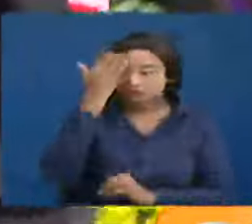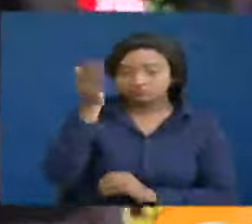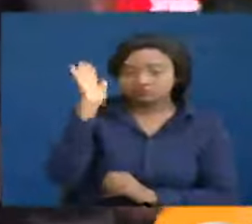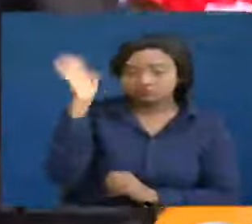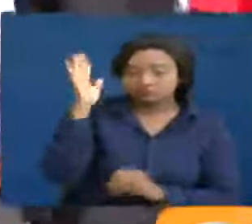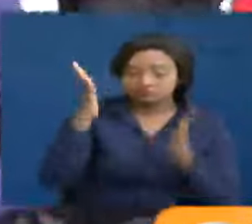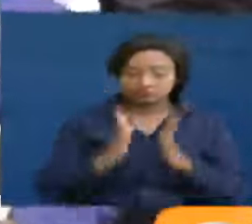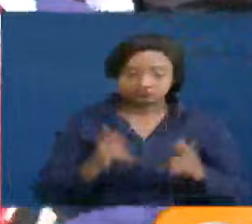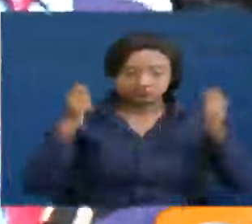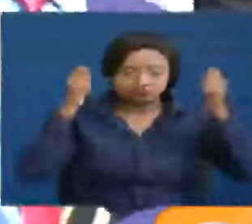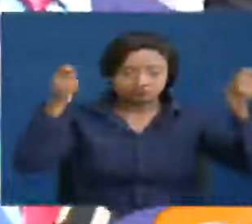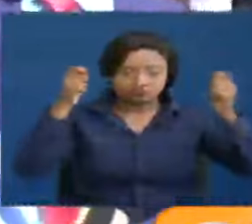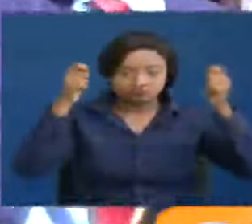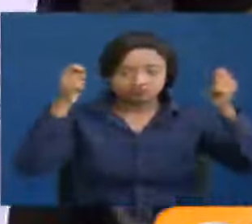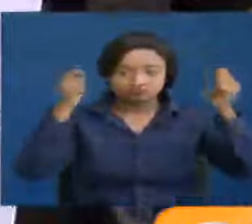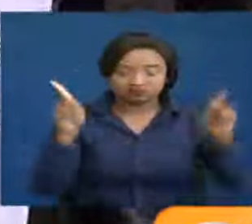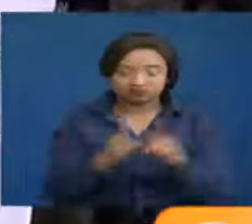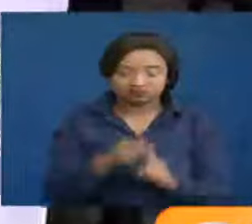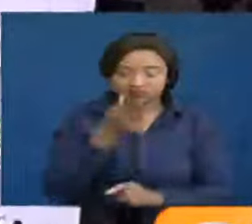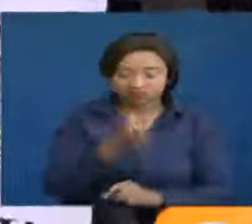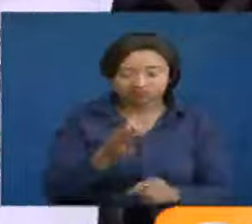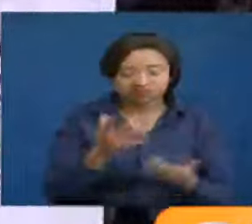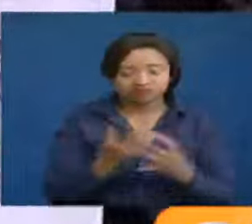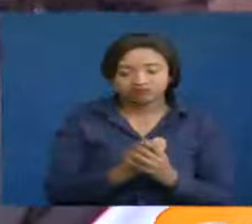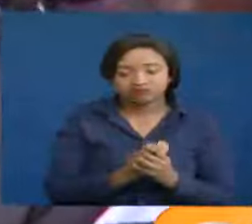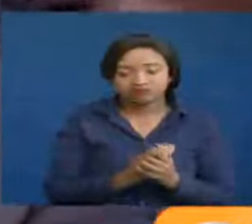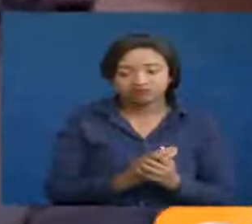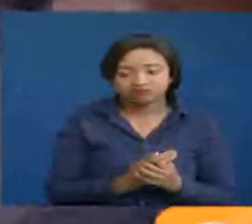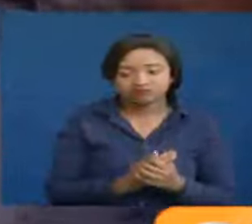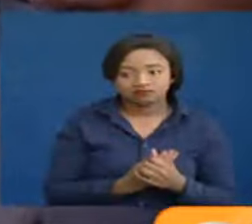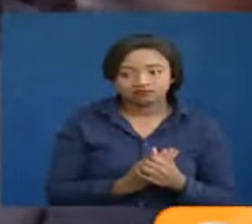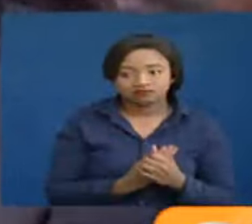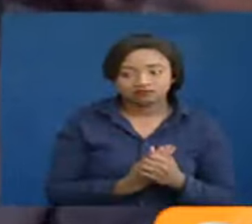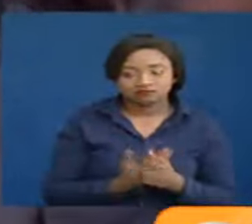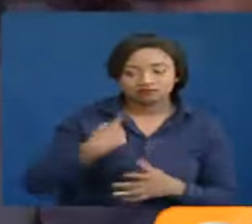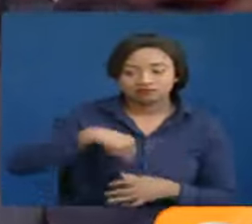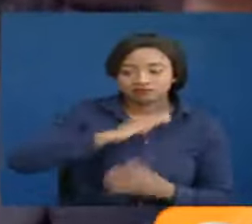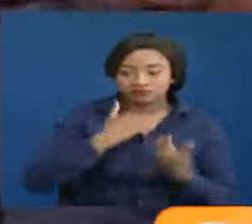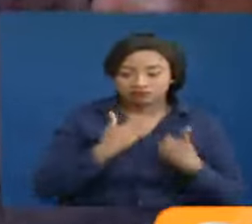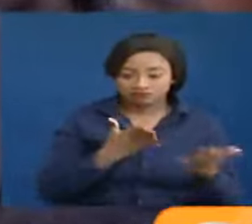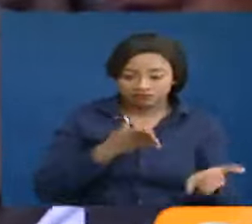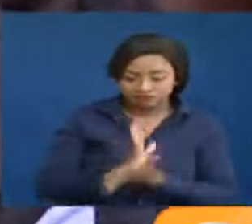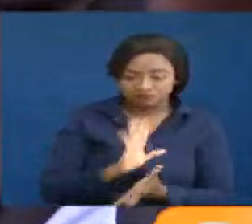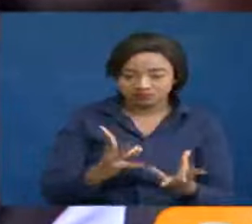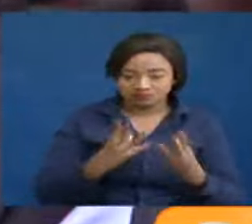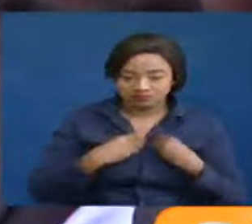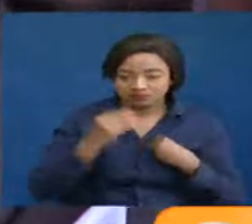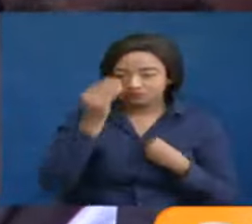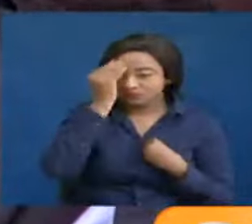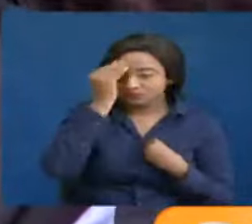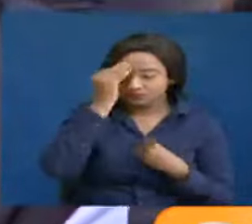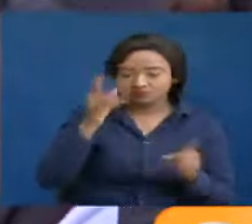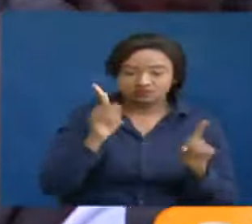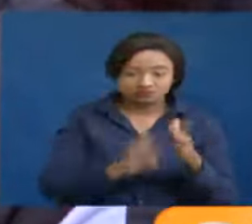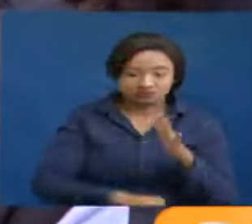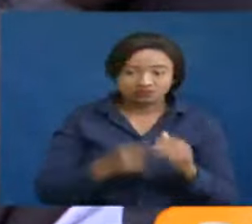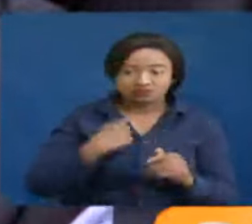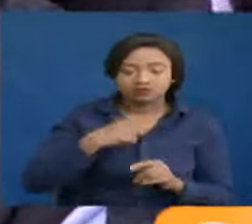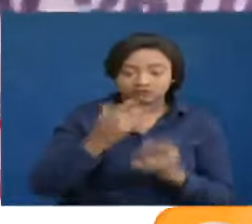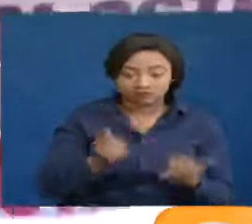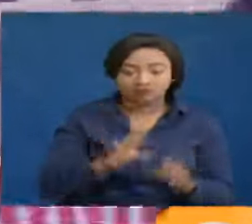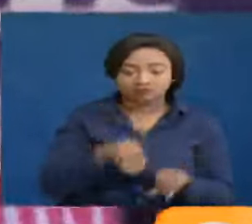joined demonstrations organized by their tutors. We have the right to access education. Yes. Yes. Now we are giving them